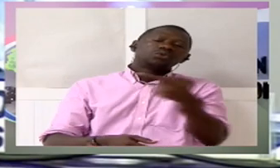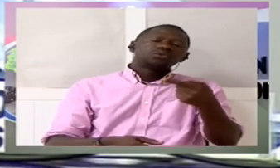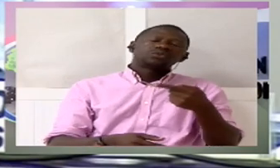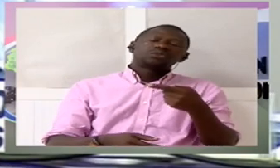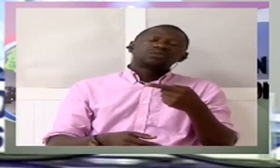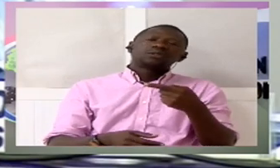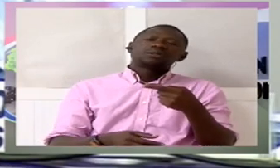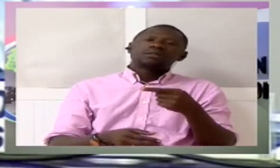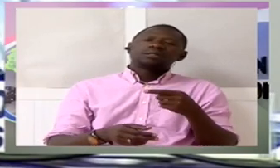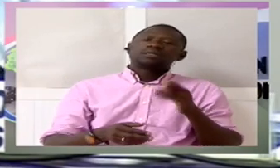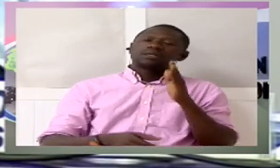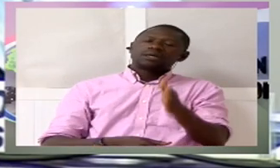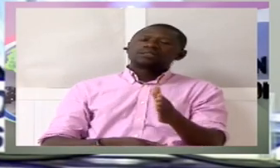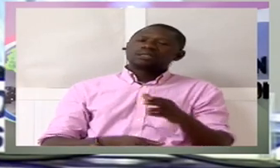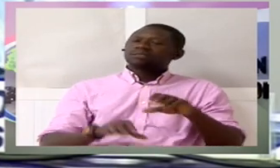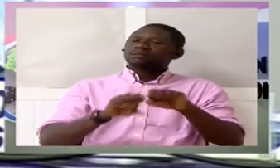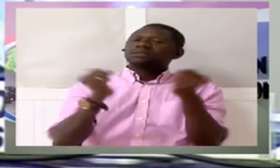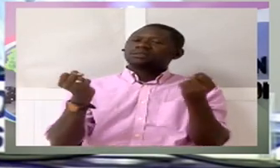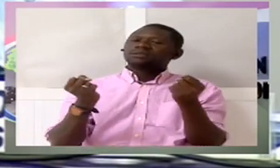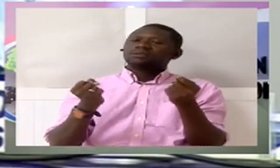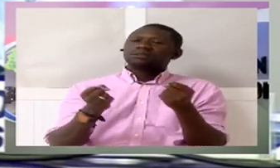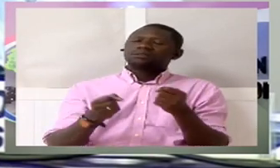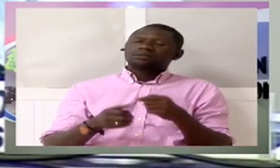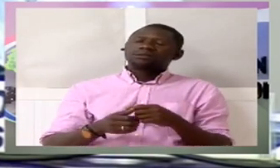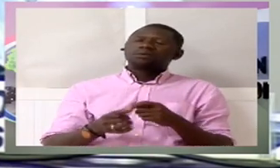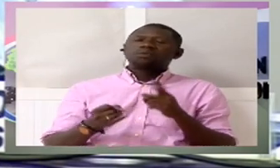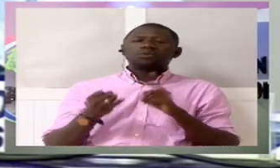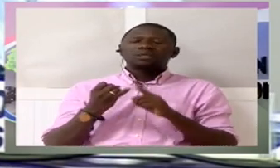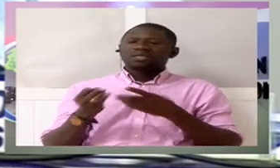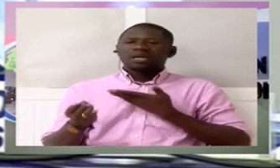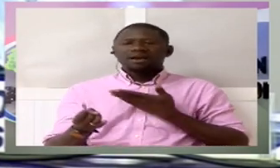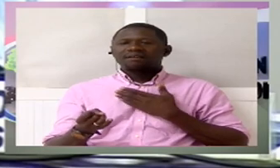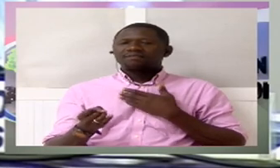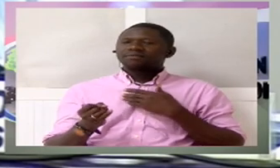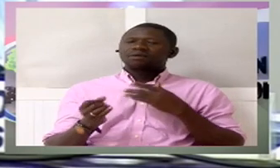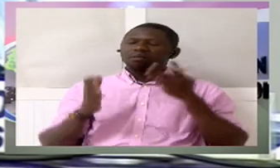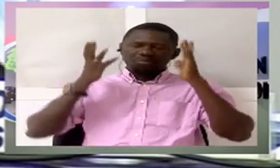Especially those rights that have a violent character. Let's